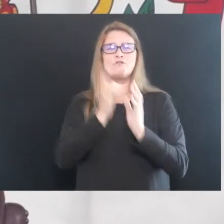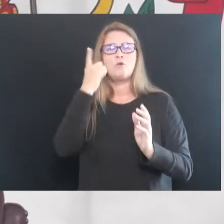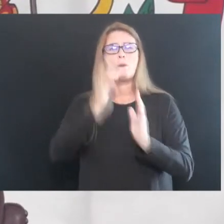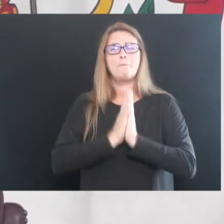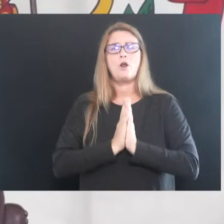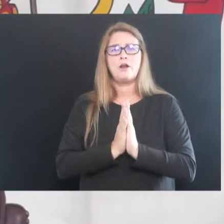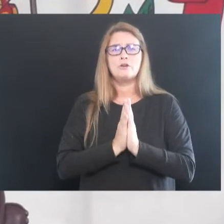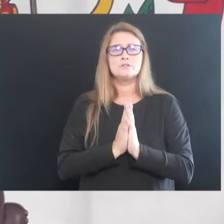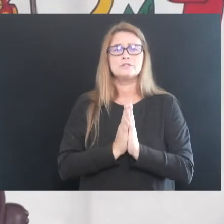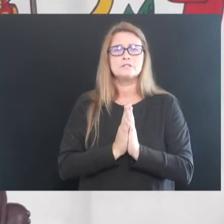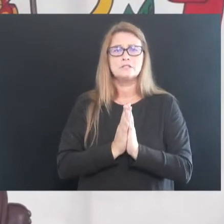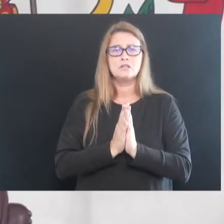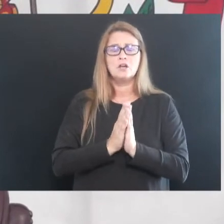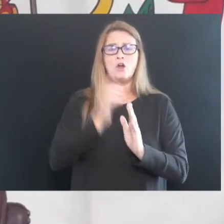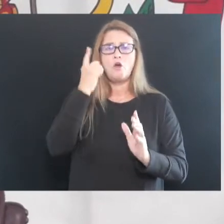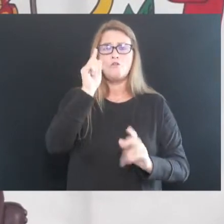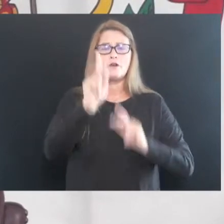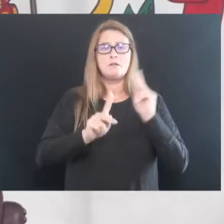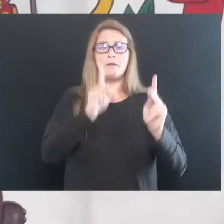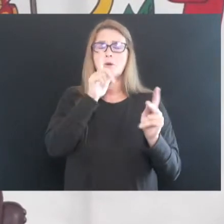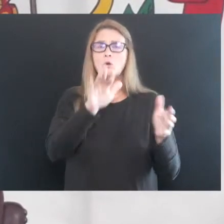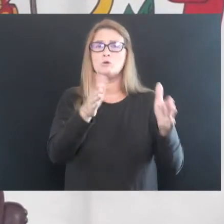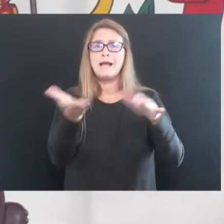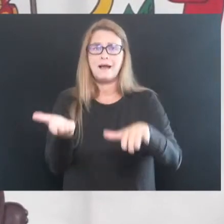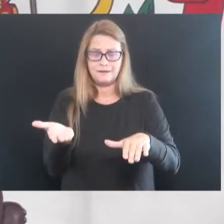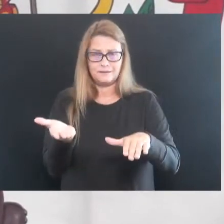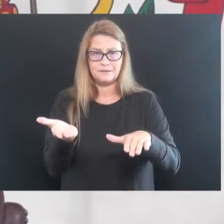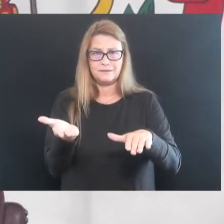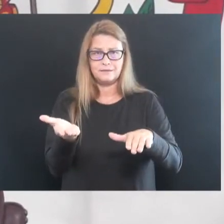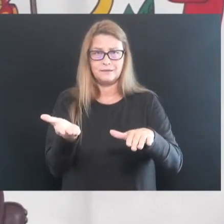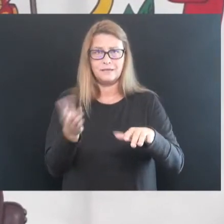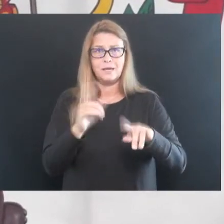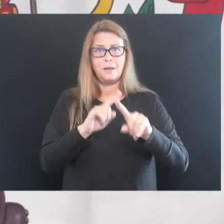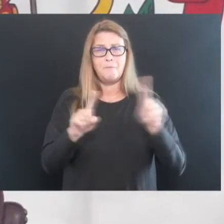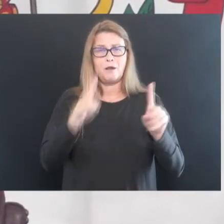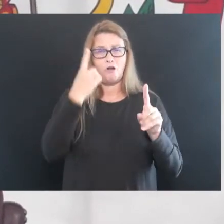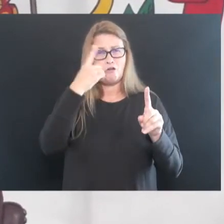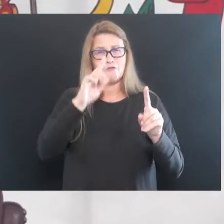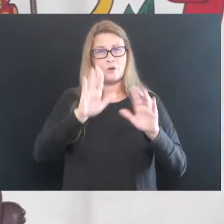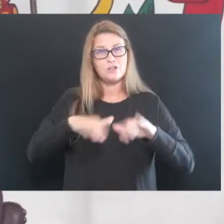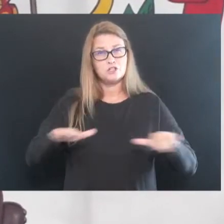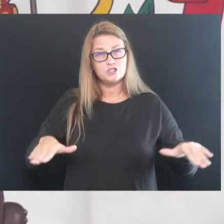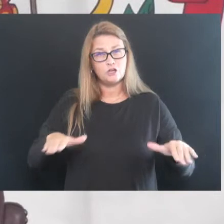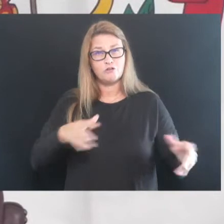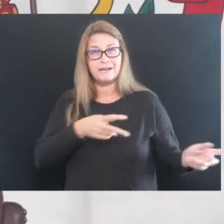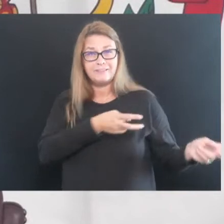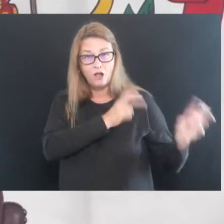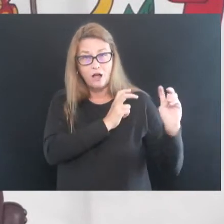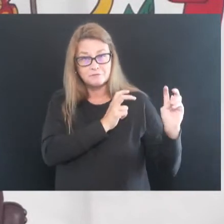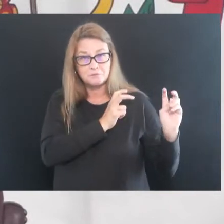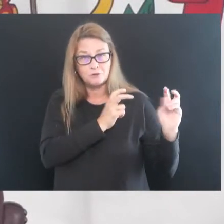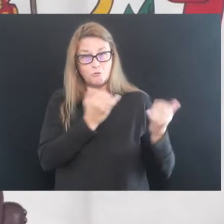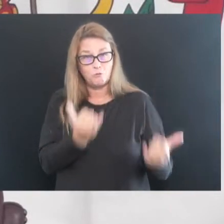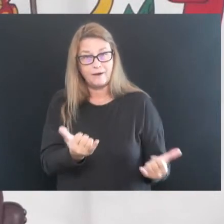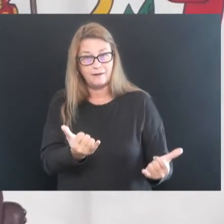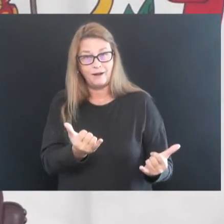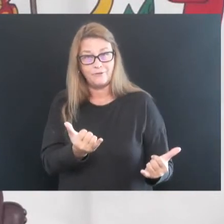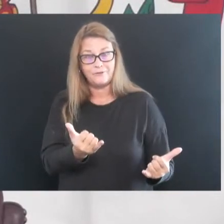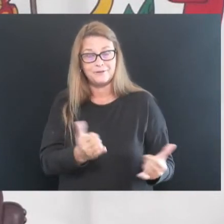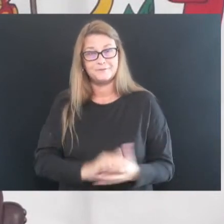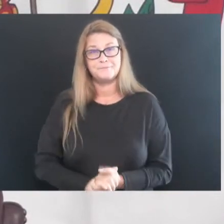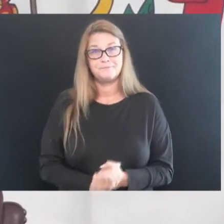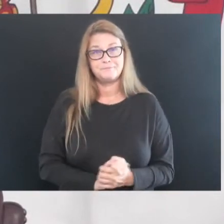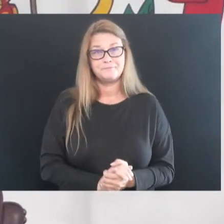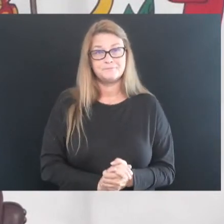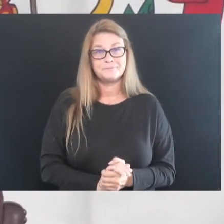especially for all these that we've lost, but even more so for all those kids that are hospitalized right now. And